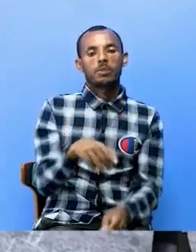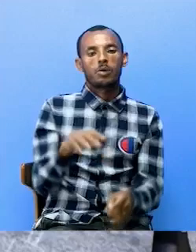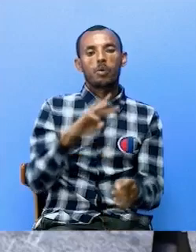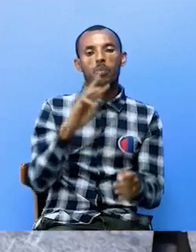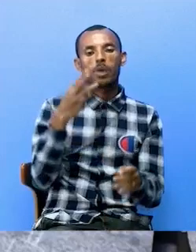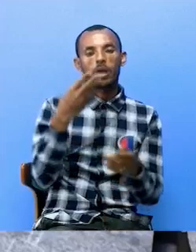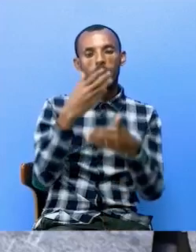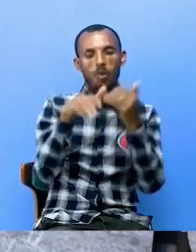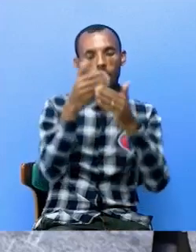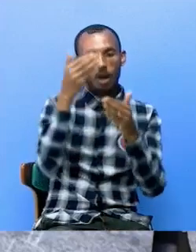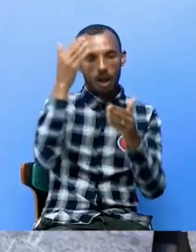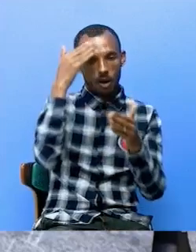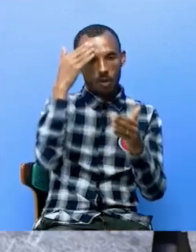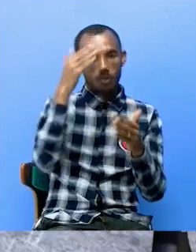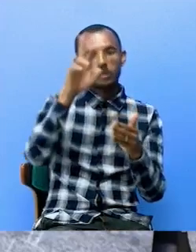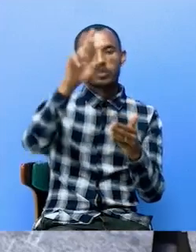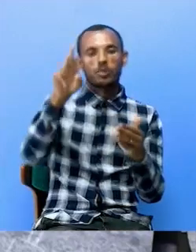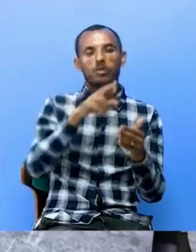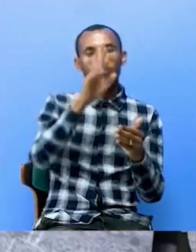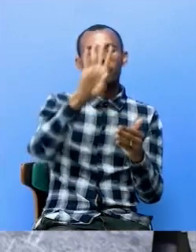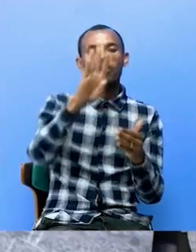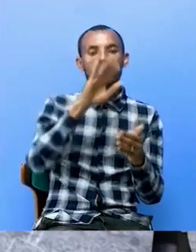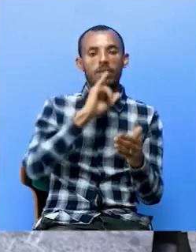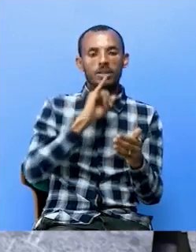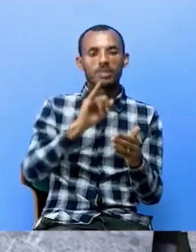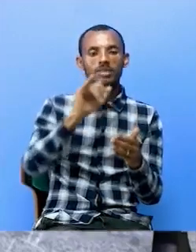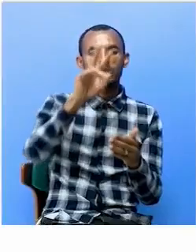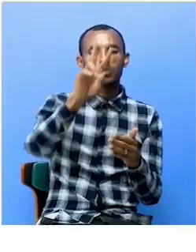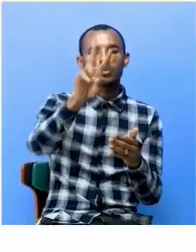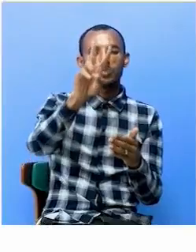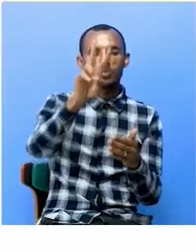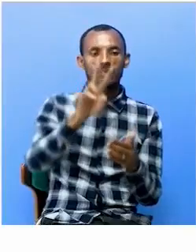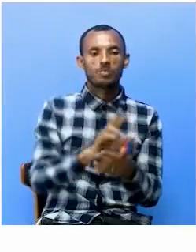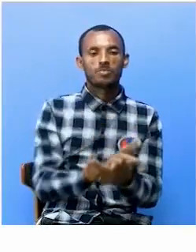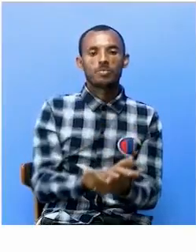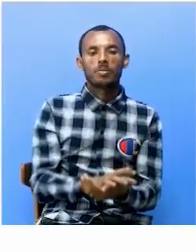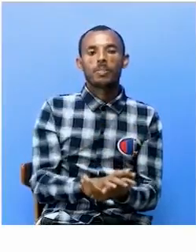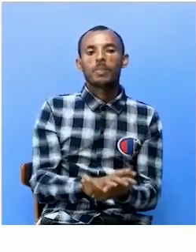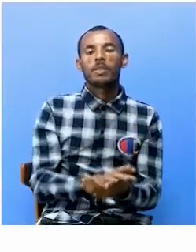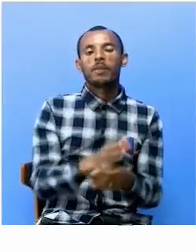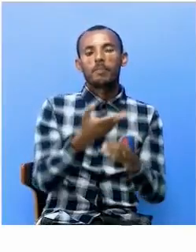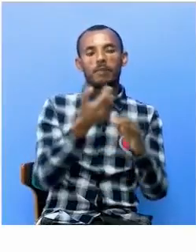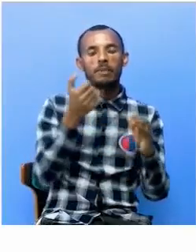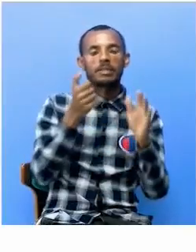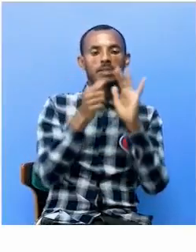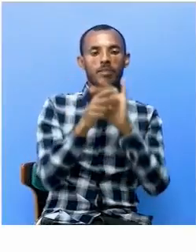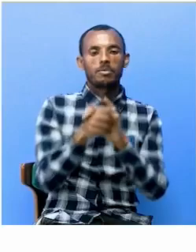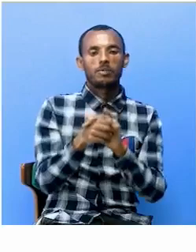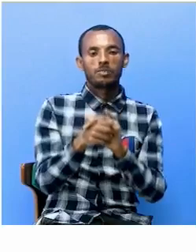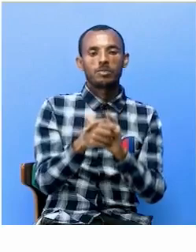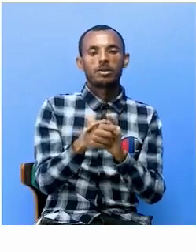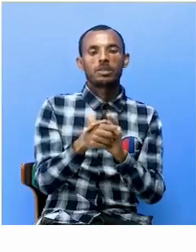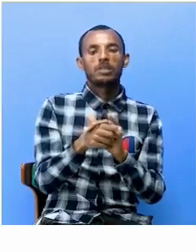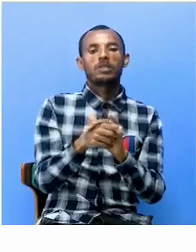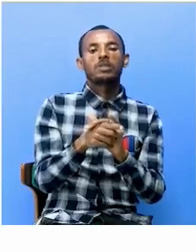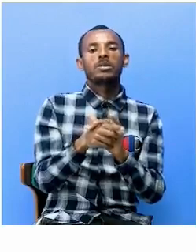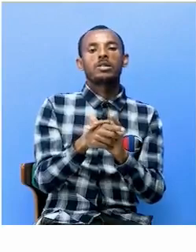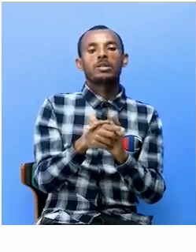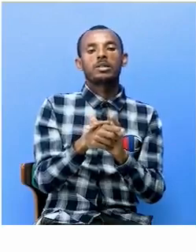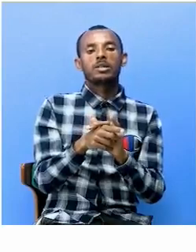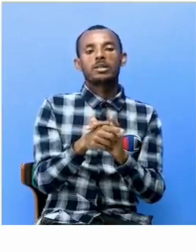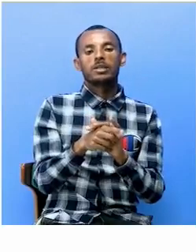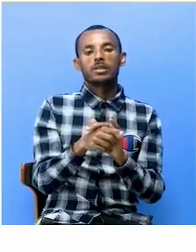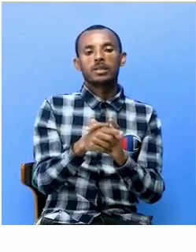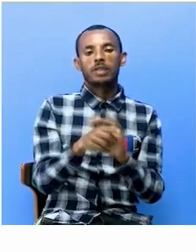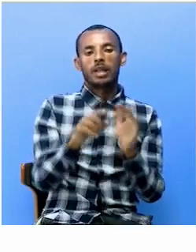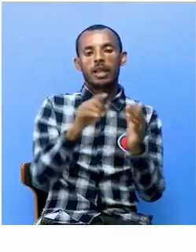know that square root of 4 is 2 from the previous example. Square root of 4 is 2. This